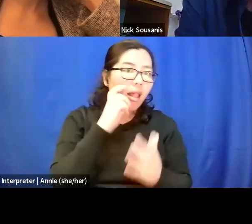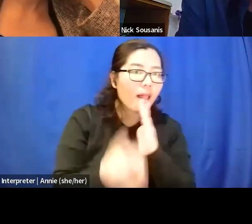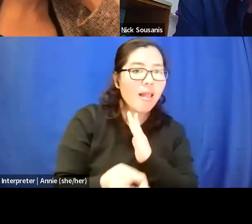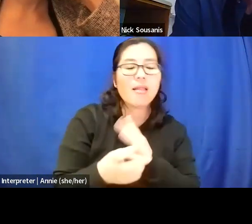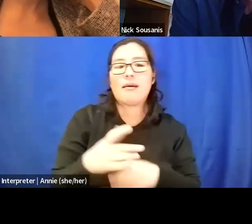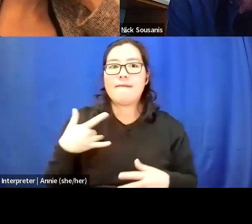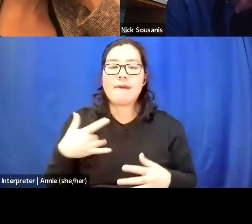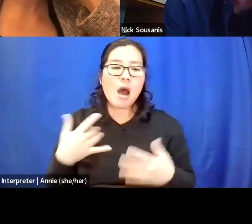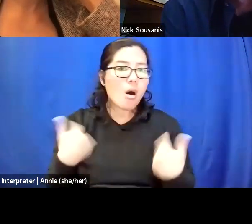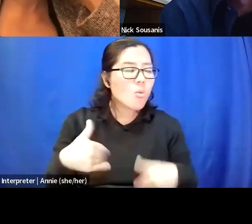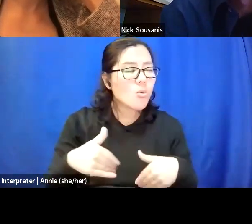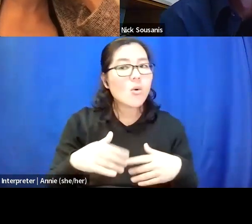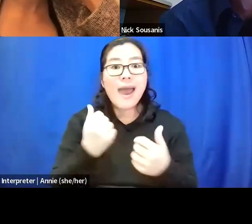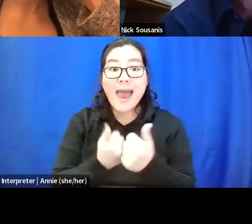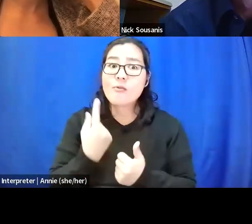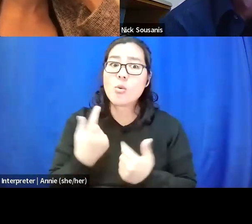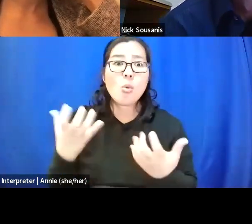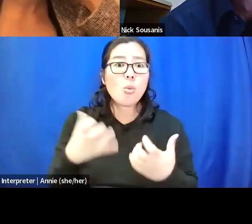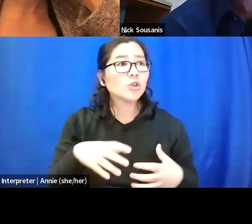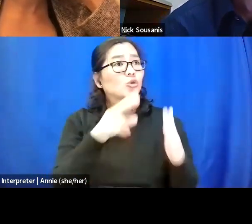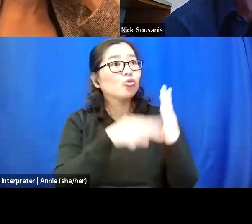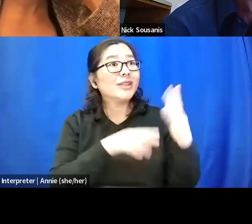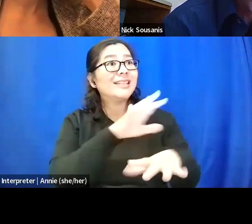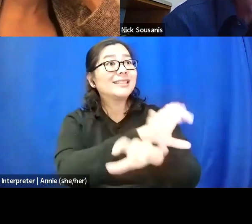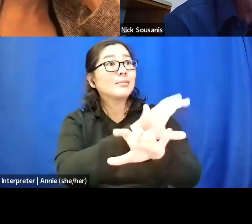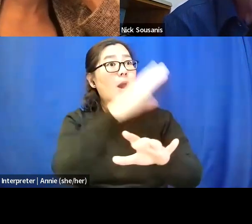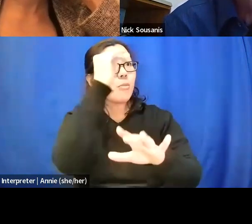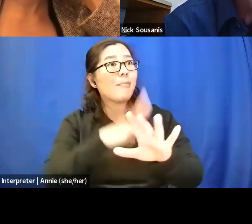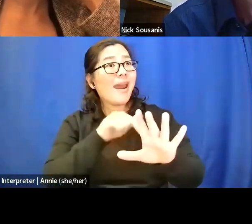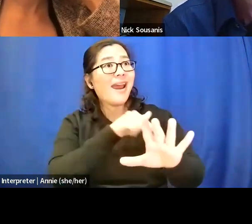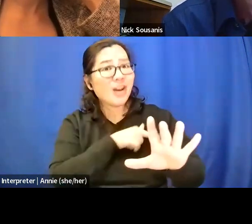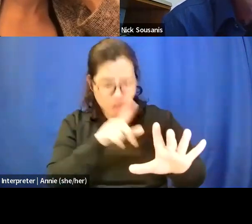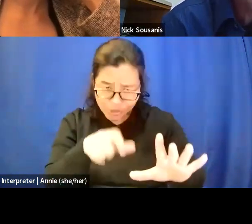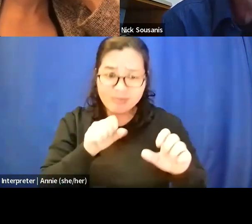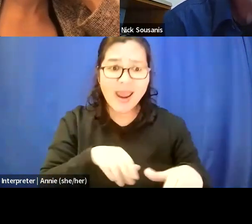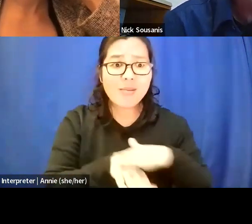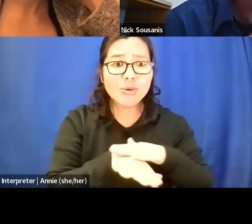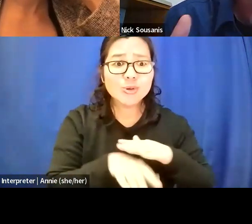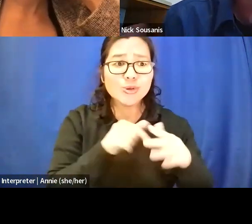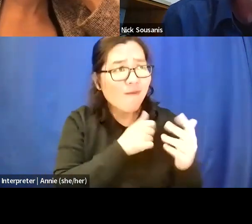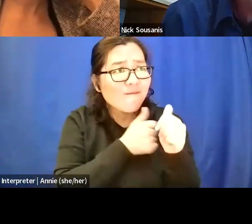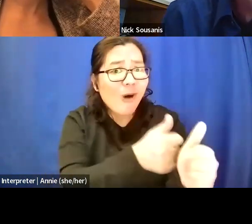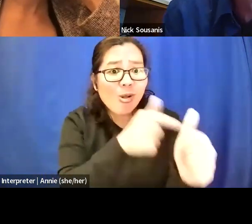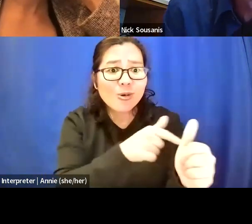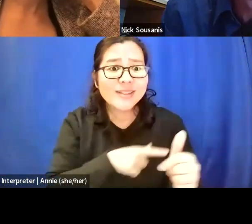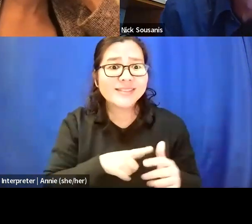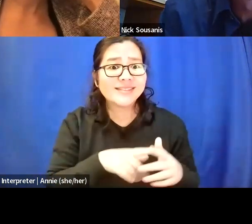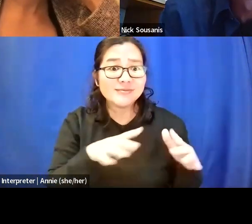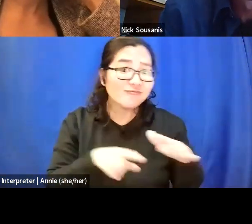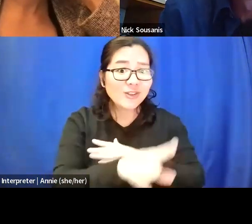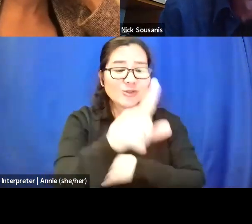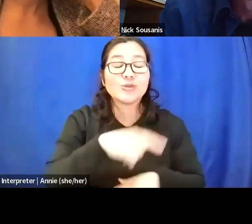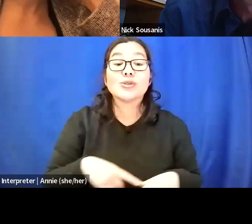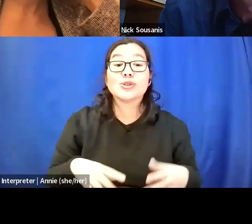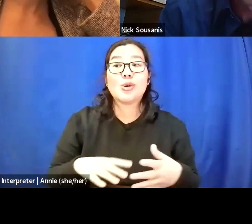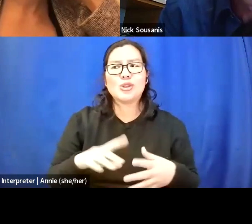that everybody who wants to read Spider-Man should be able to and follow his adventures. So it's a little bit of an accident that it's grown, but it keeps